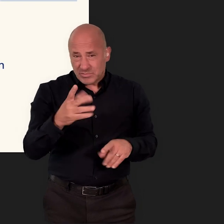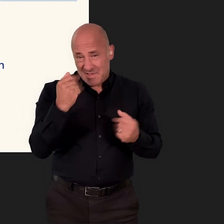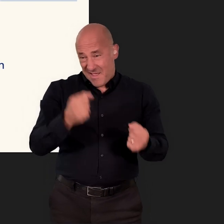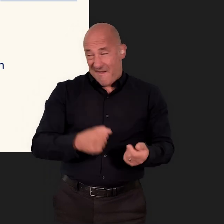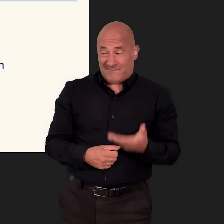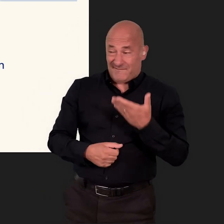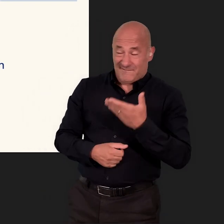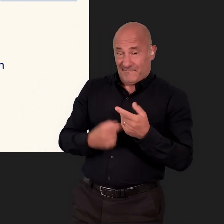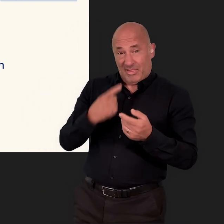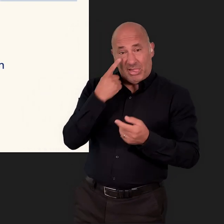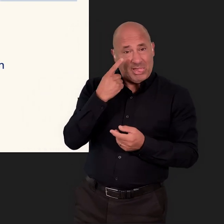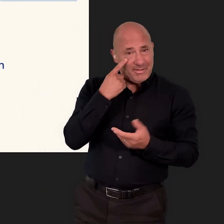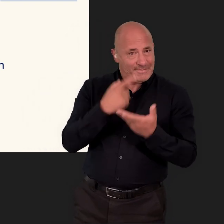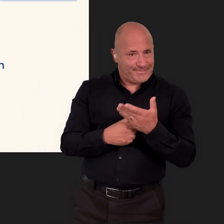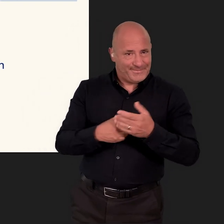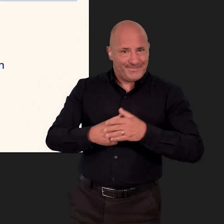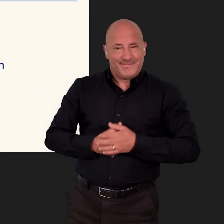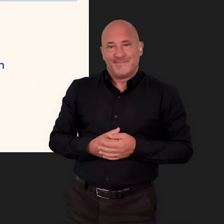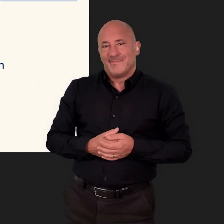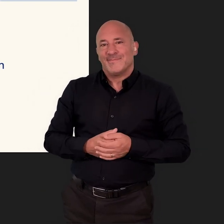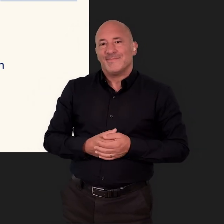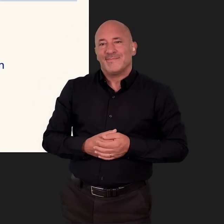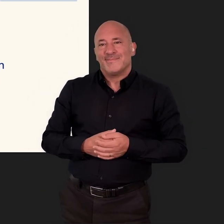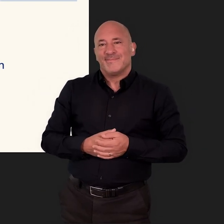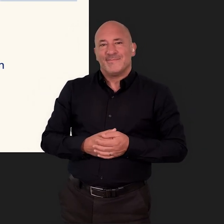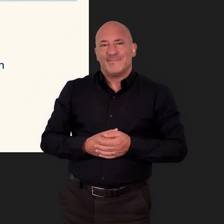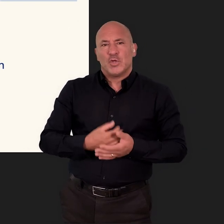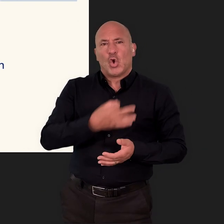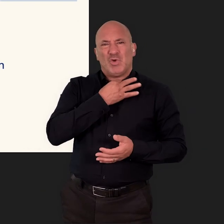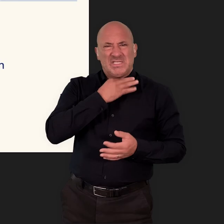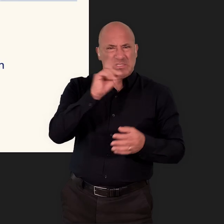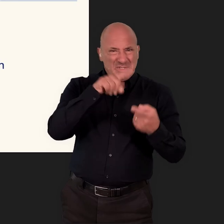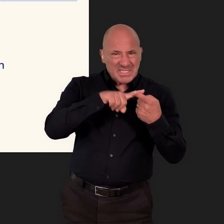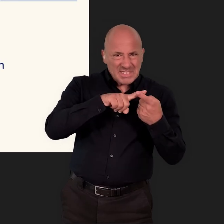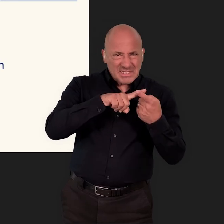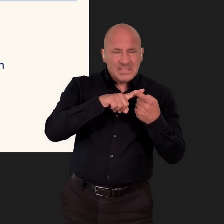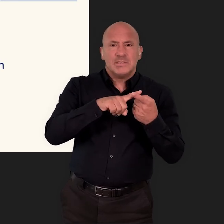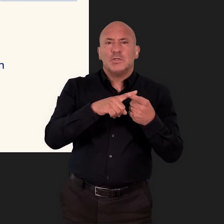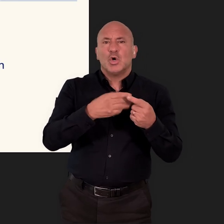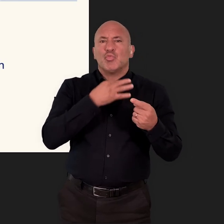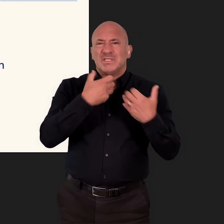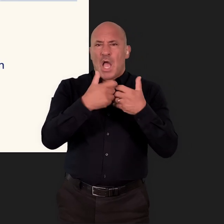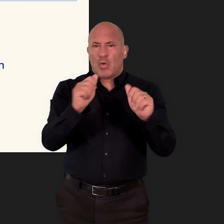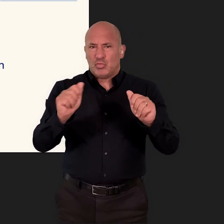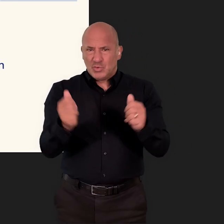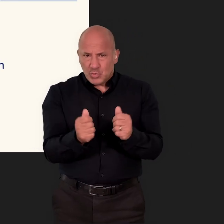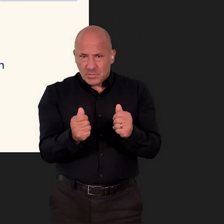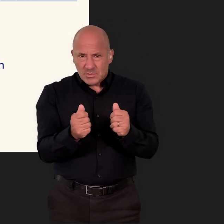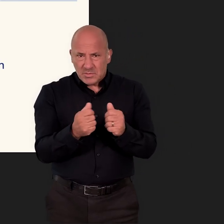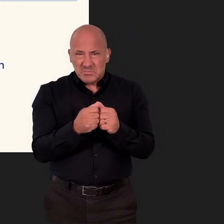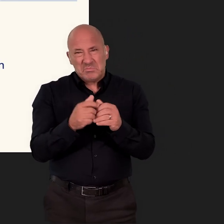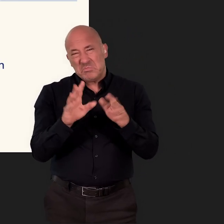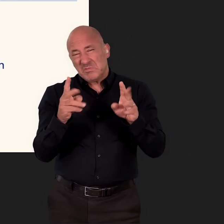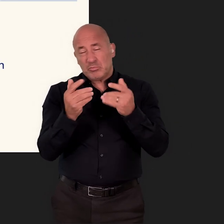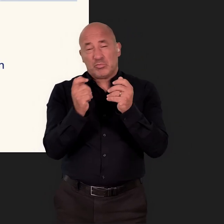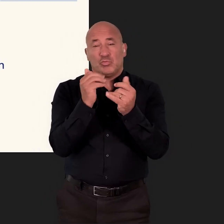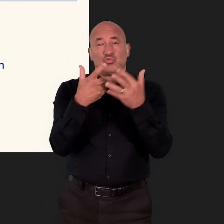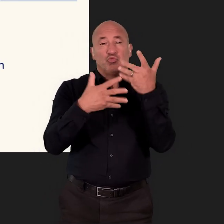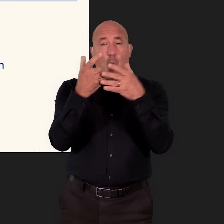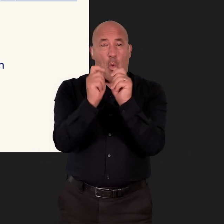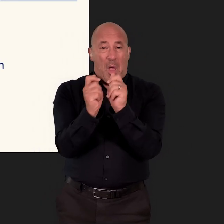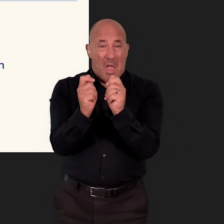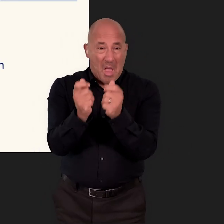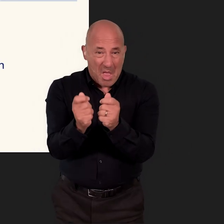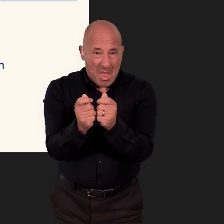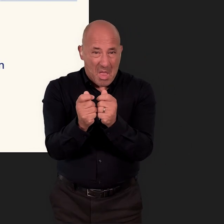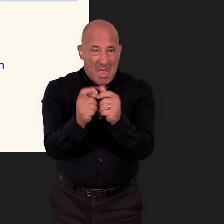Here is an example of the type of information we want to see. The risk factor, what your mitigations are, some